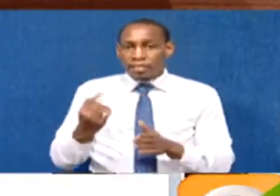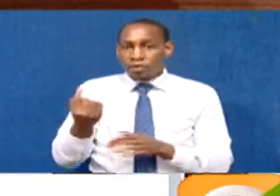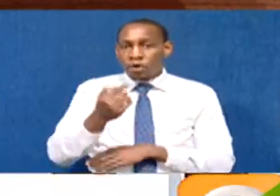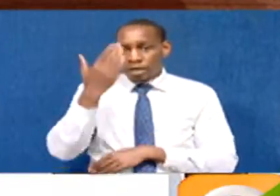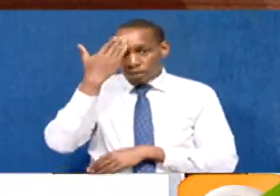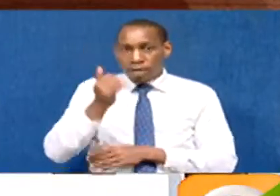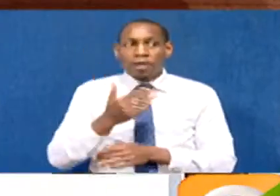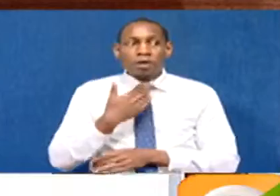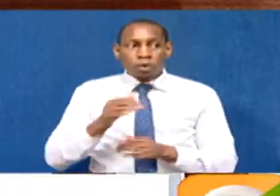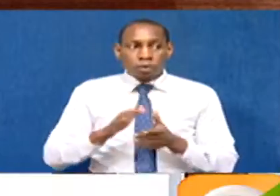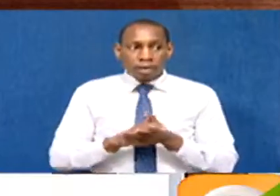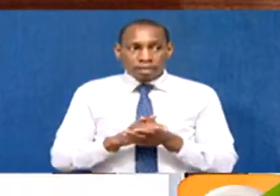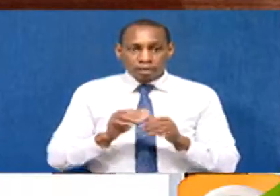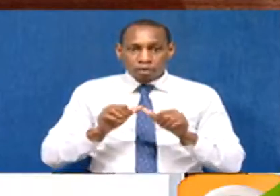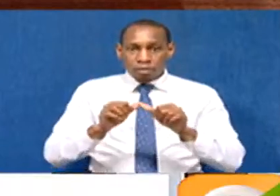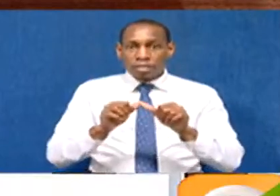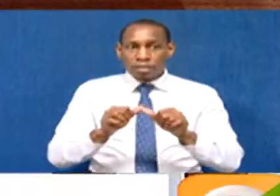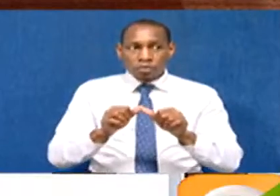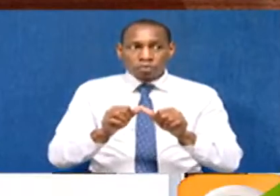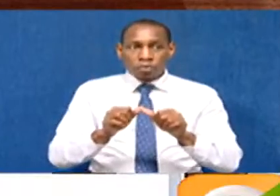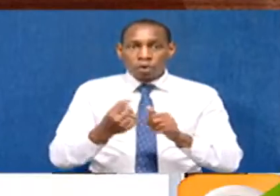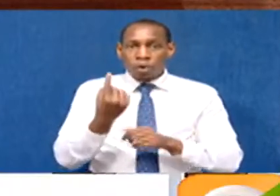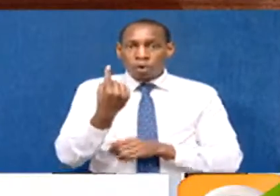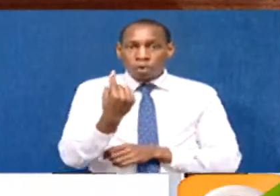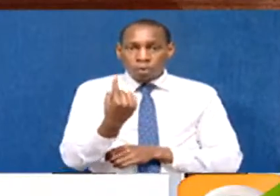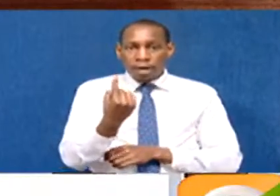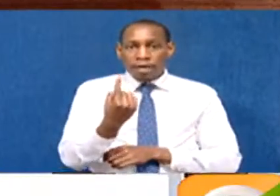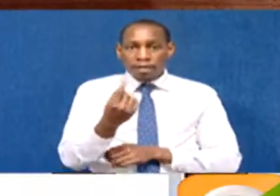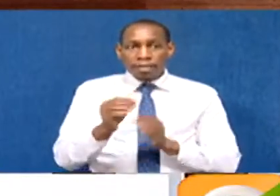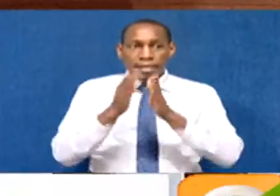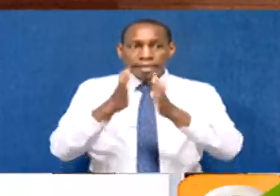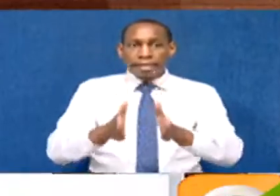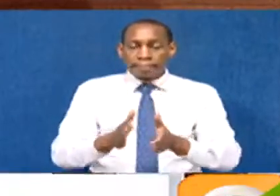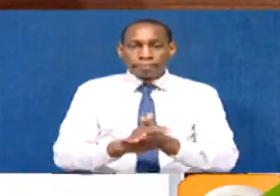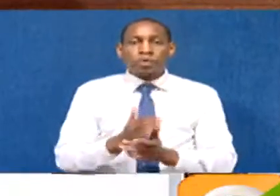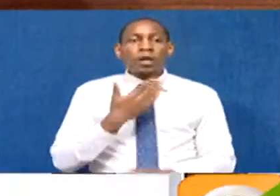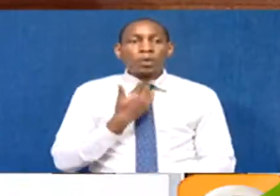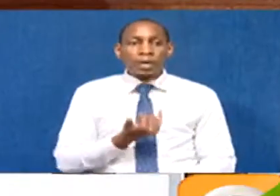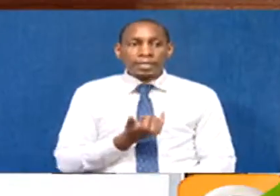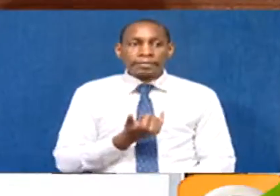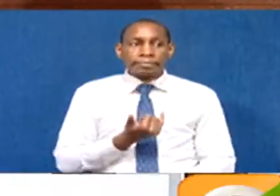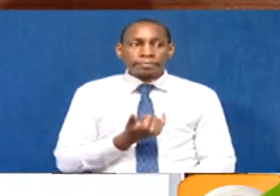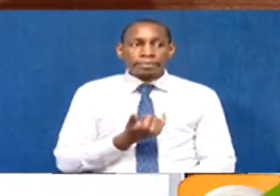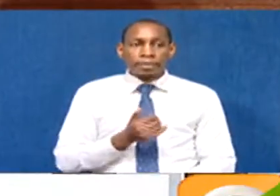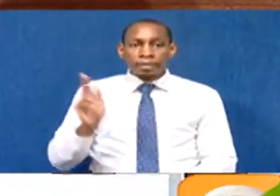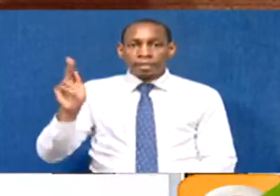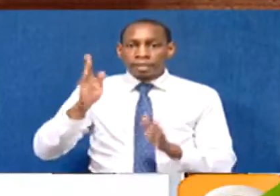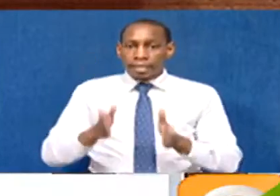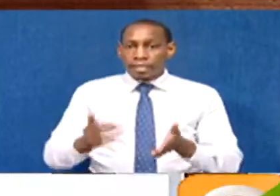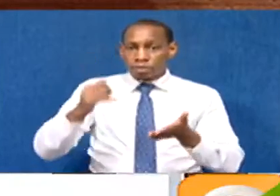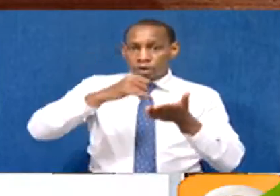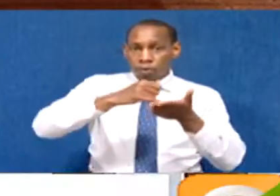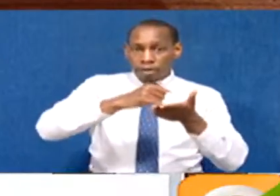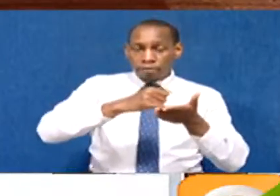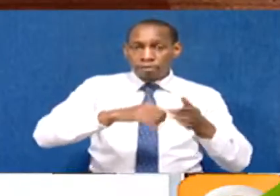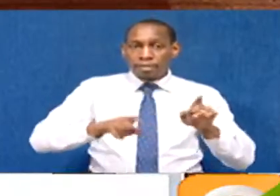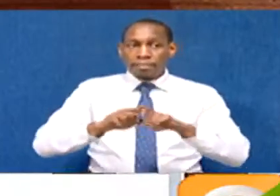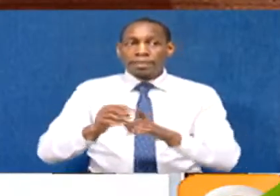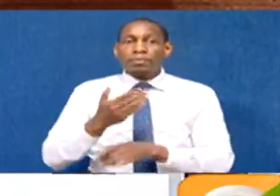because you want to maintain a monolithic single one-man show. We want Kenyans to come on board. We